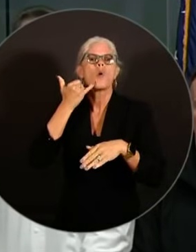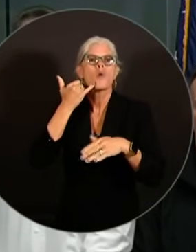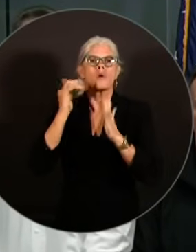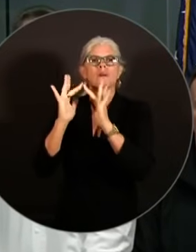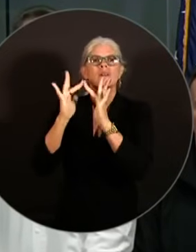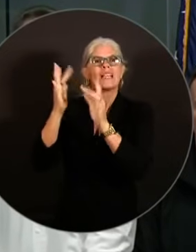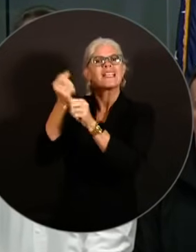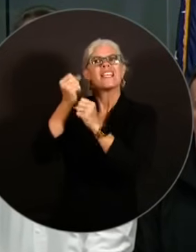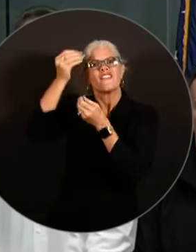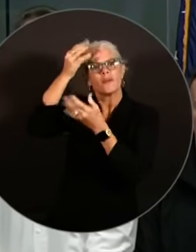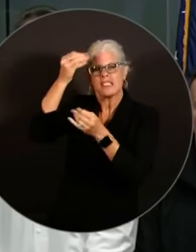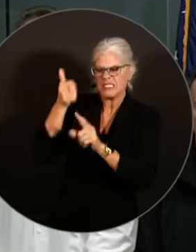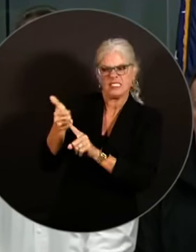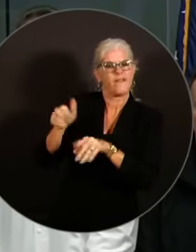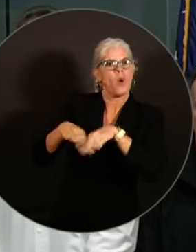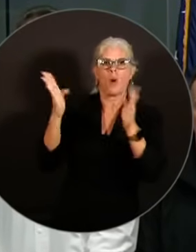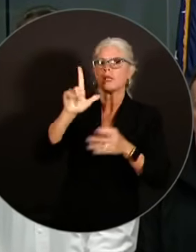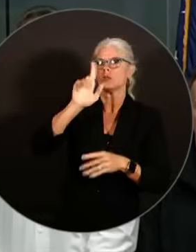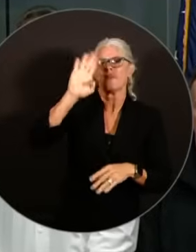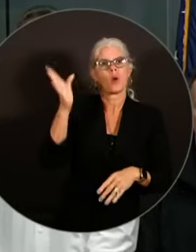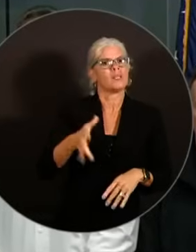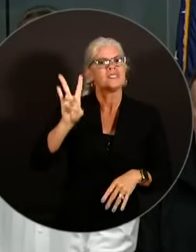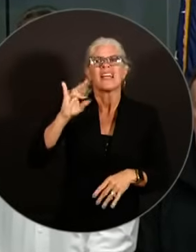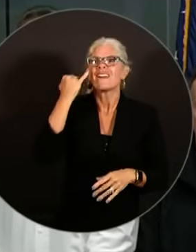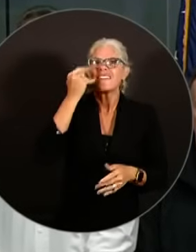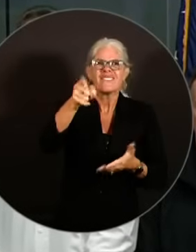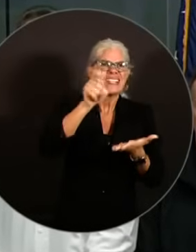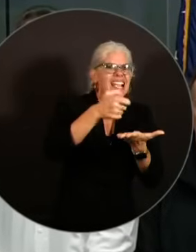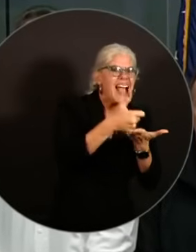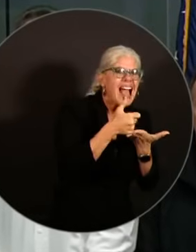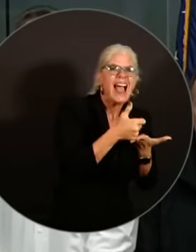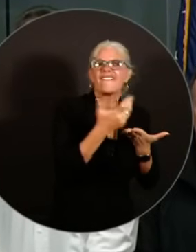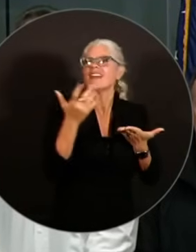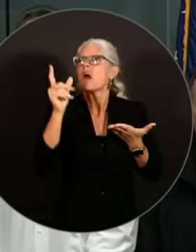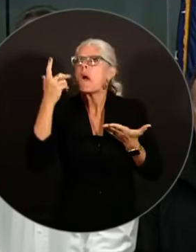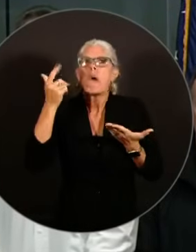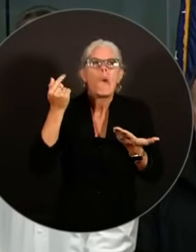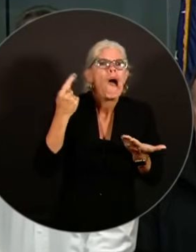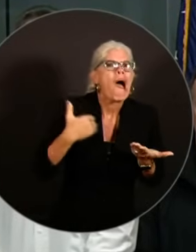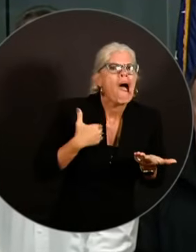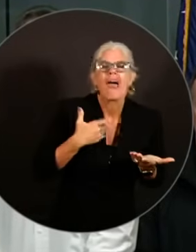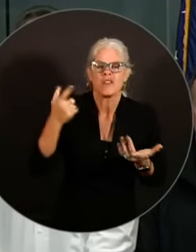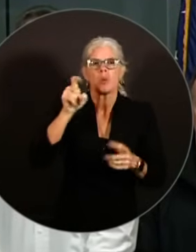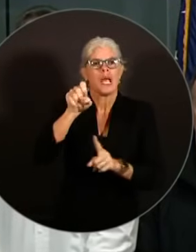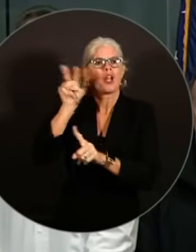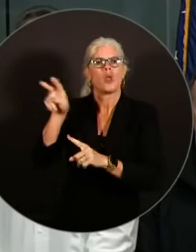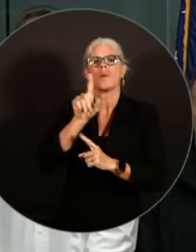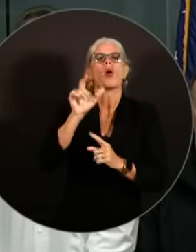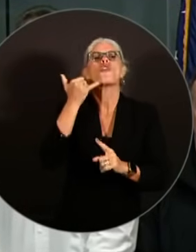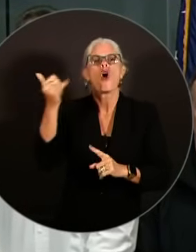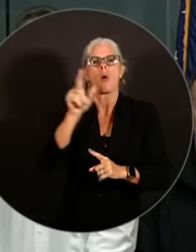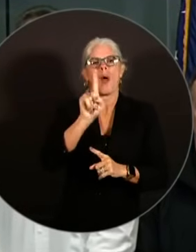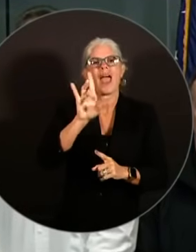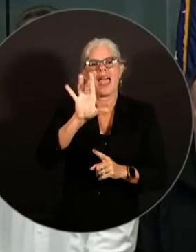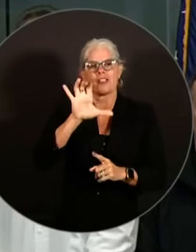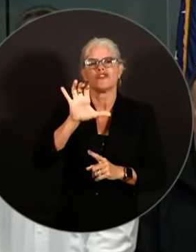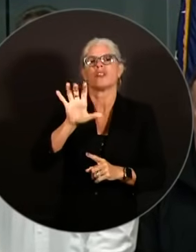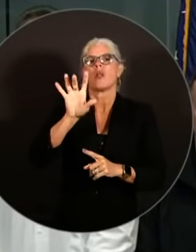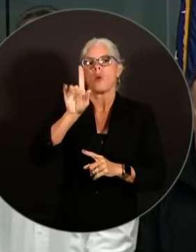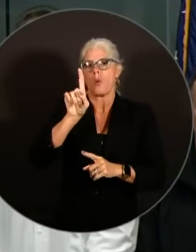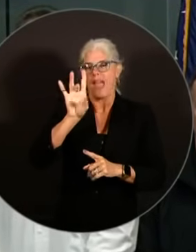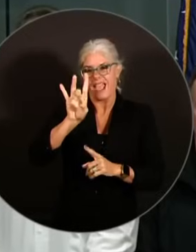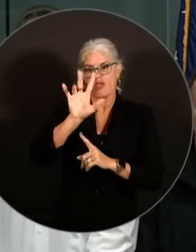need assistance or resources post-storm, you can call 1-833-GET-HOPE,